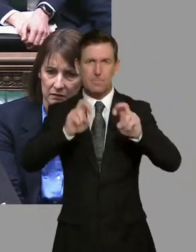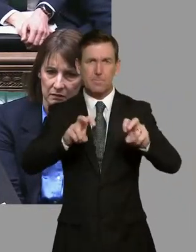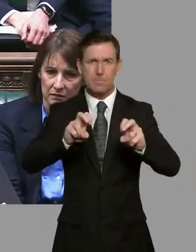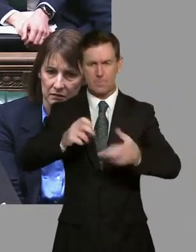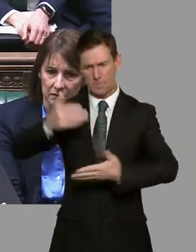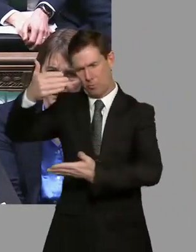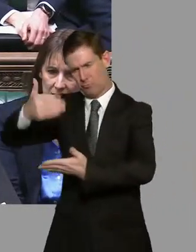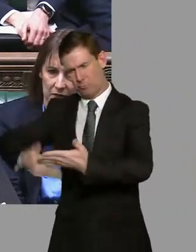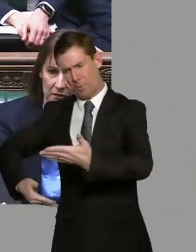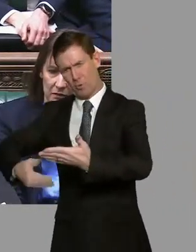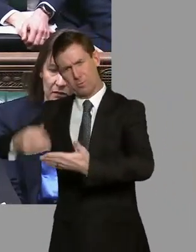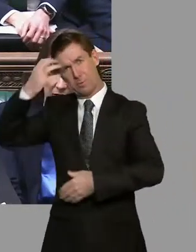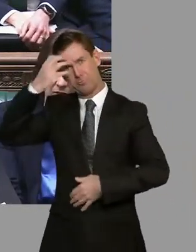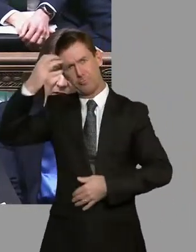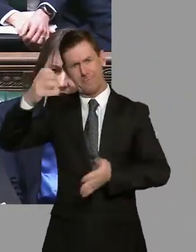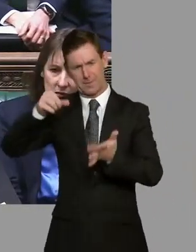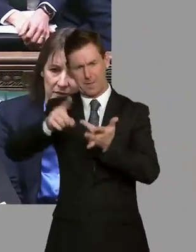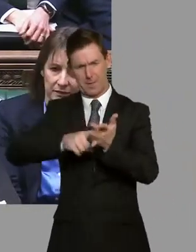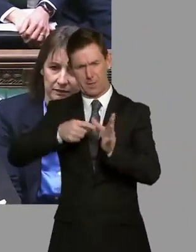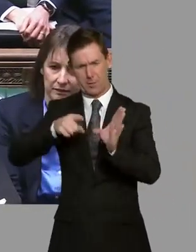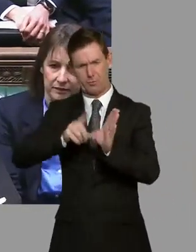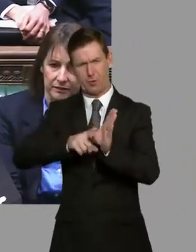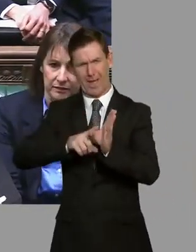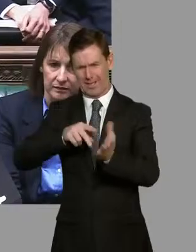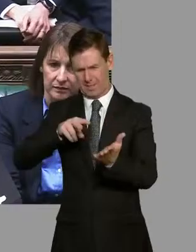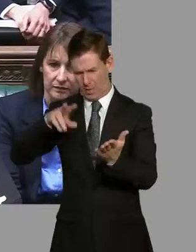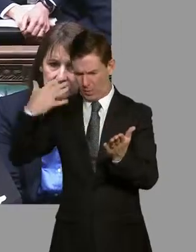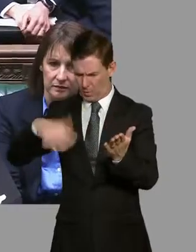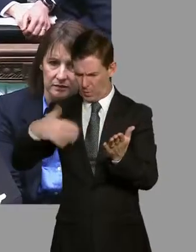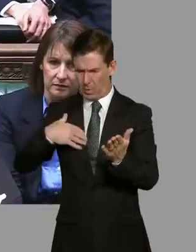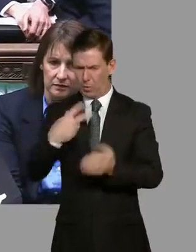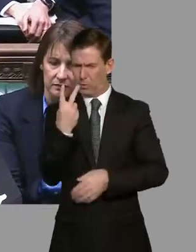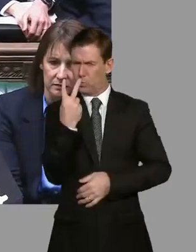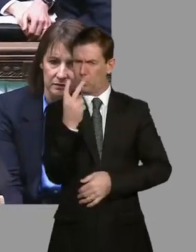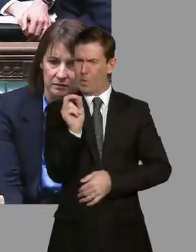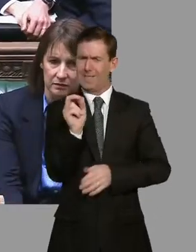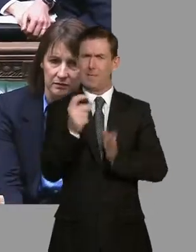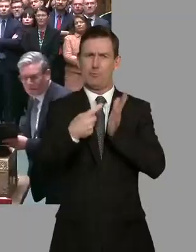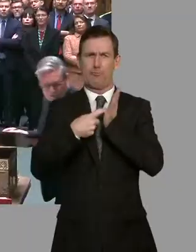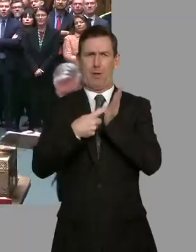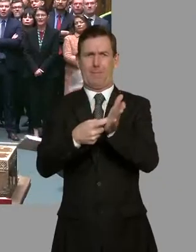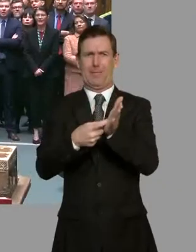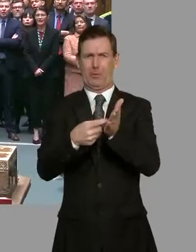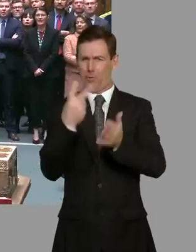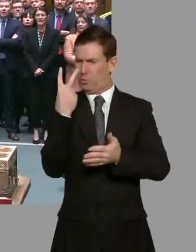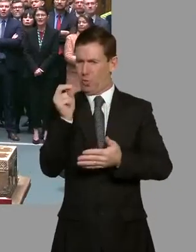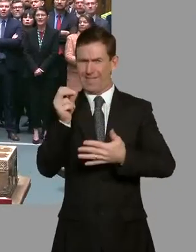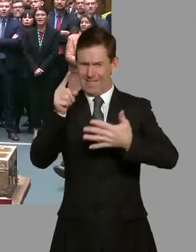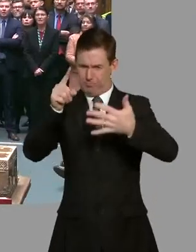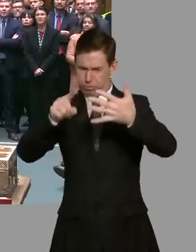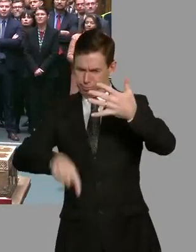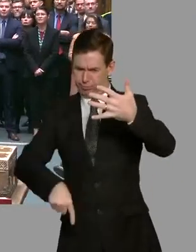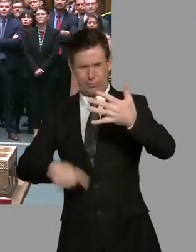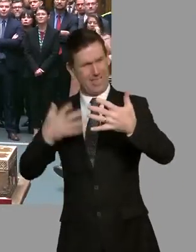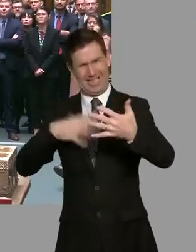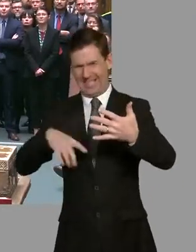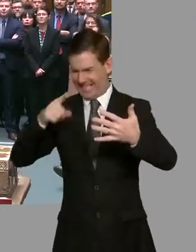findings. There are 20 on the table from Professor Jay. We've got to get on with action. Don't block it this afternoon.